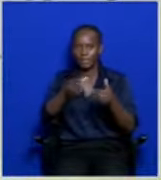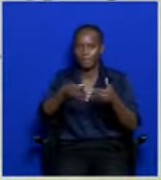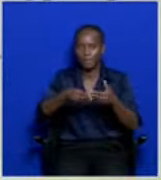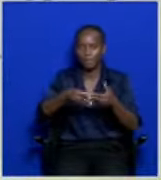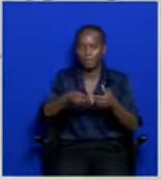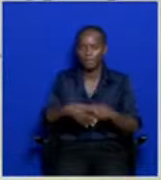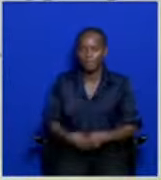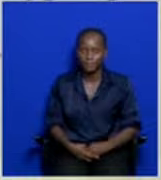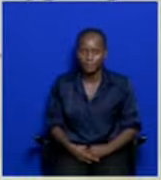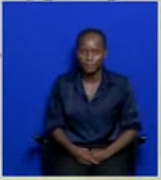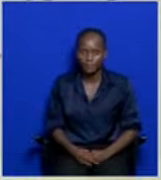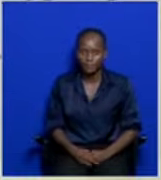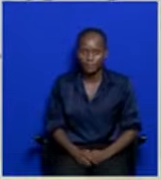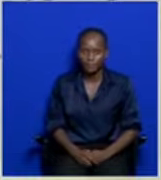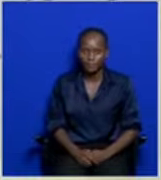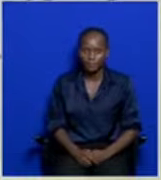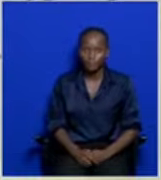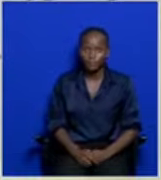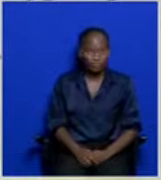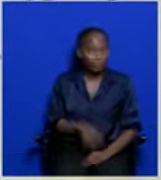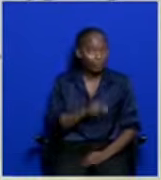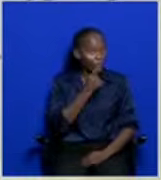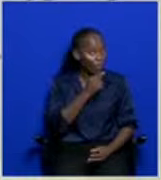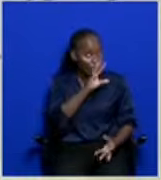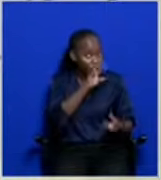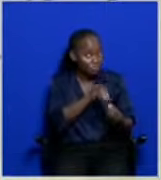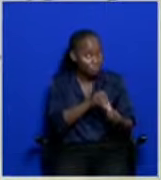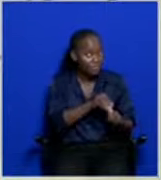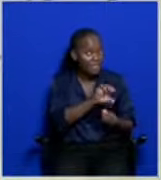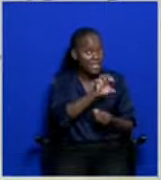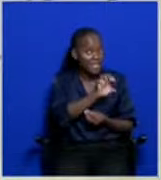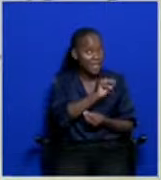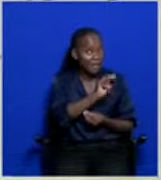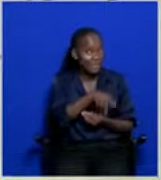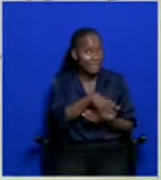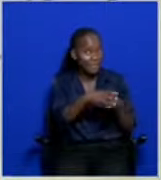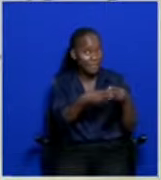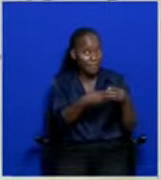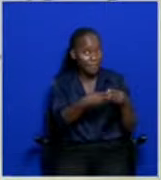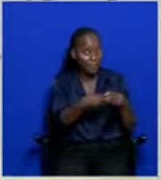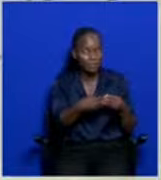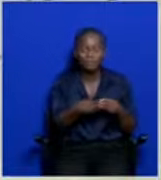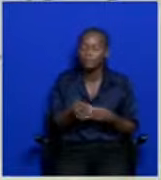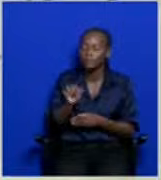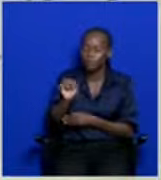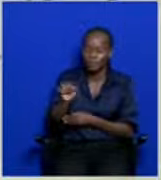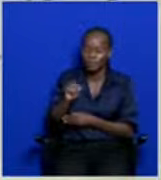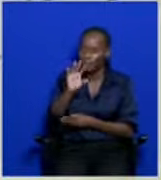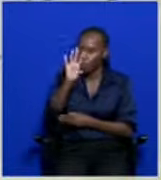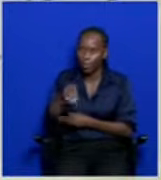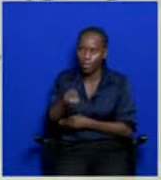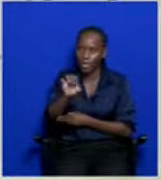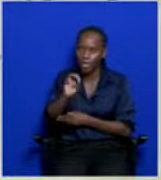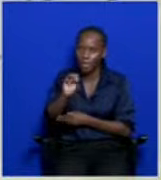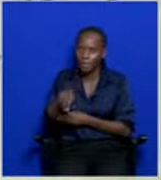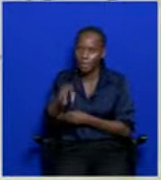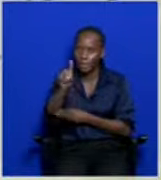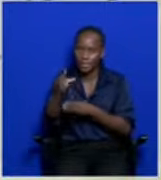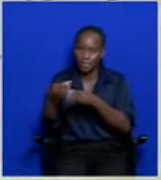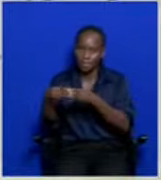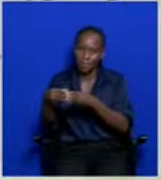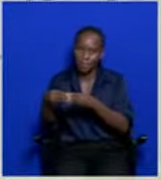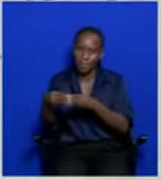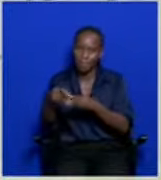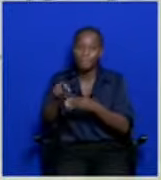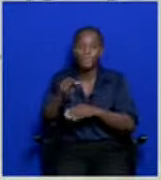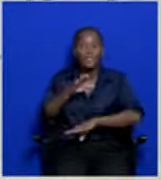and these are all EMPD members? These are all 6 EMPD members. At the time, they were working under